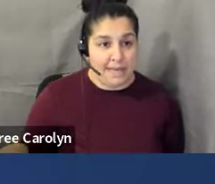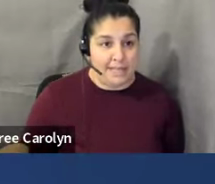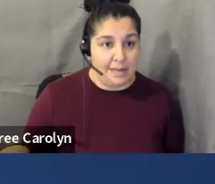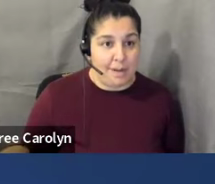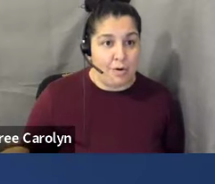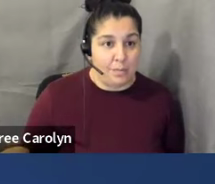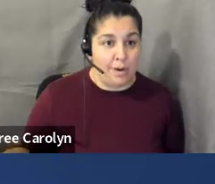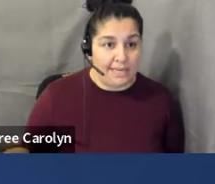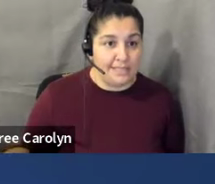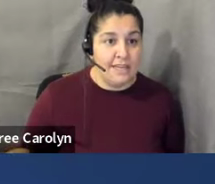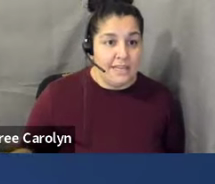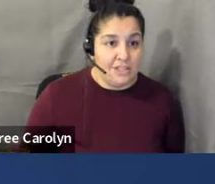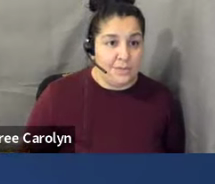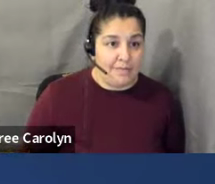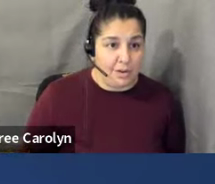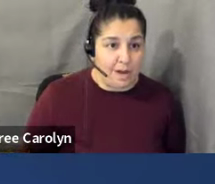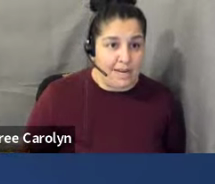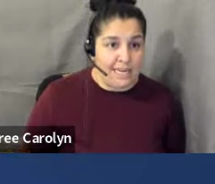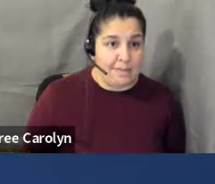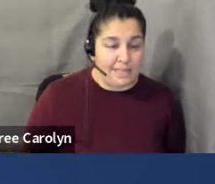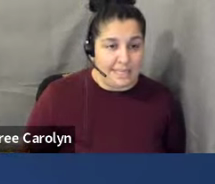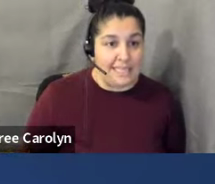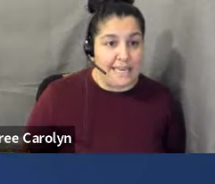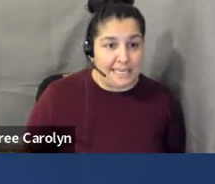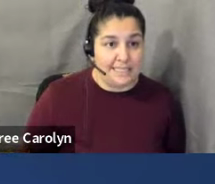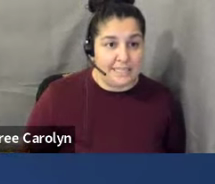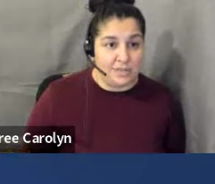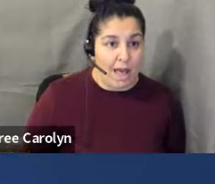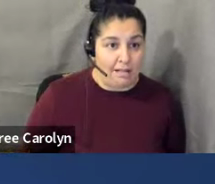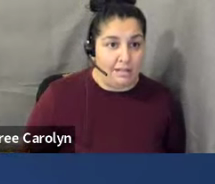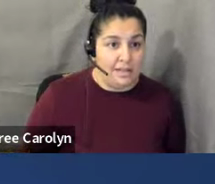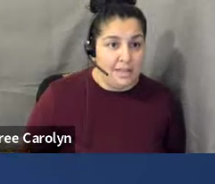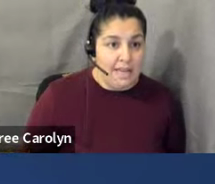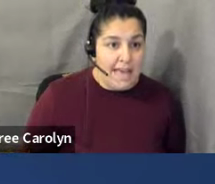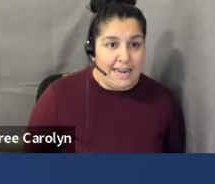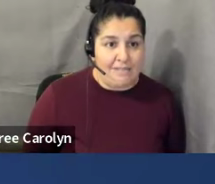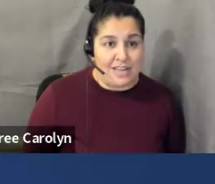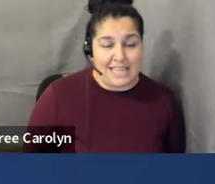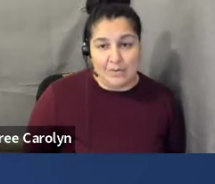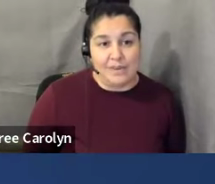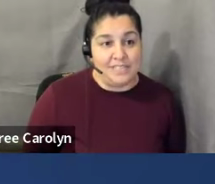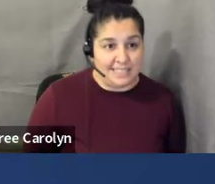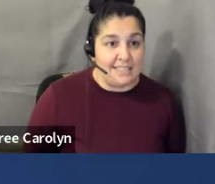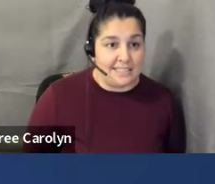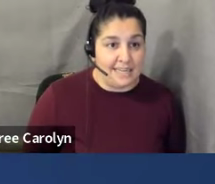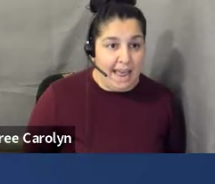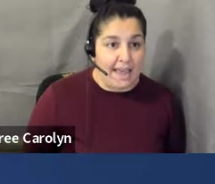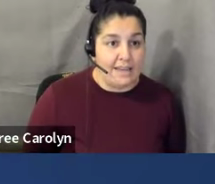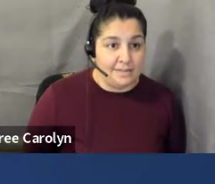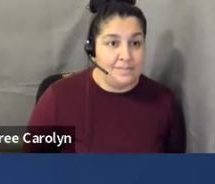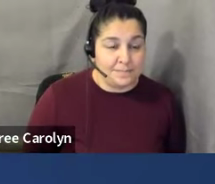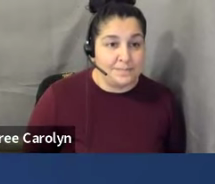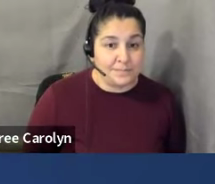be emailing the PowerPoint to everyone and emailing the links as well. And everything that we've discussed